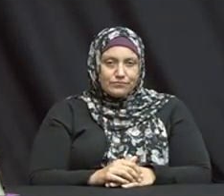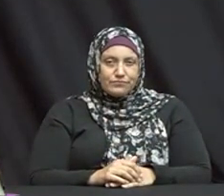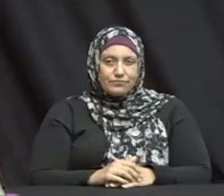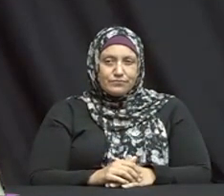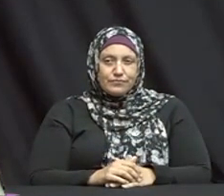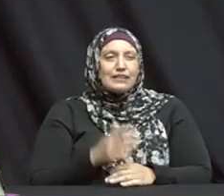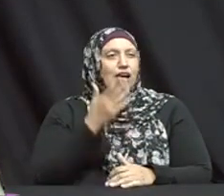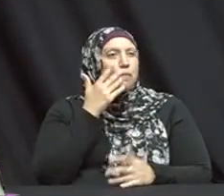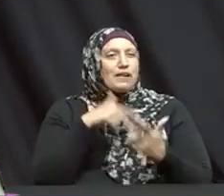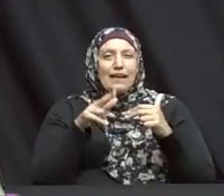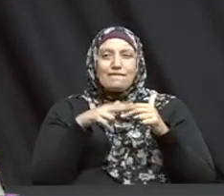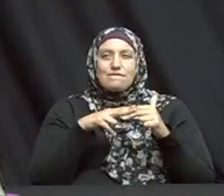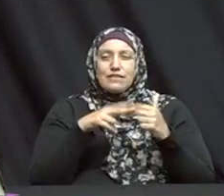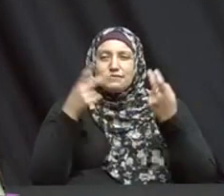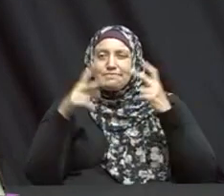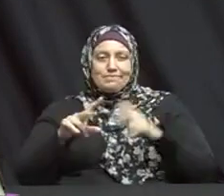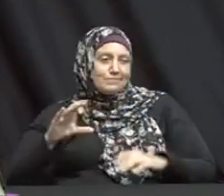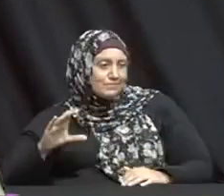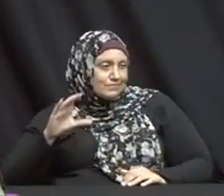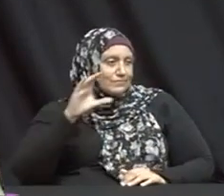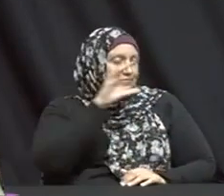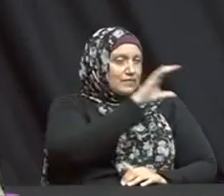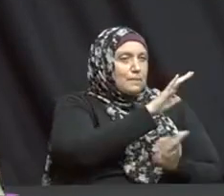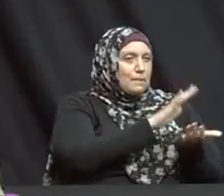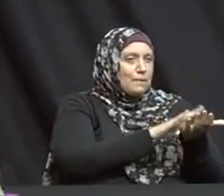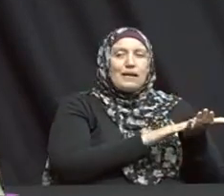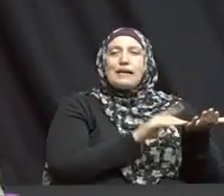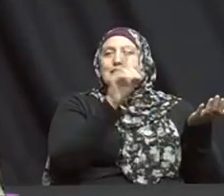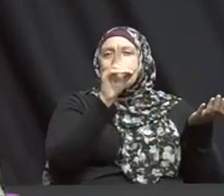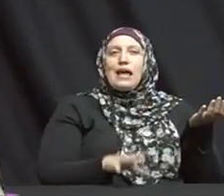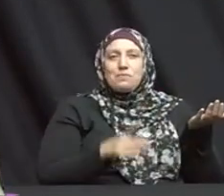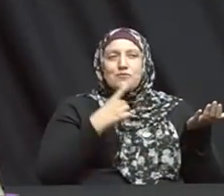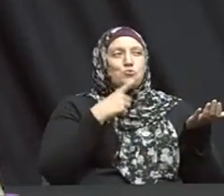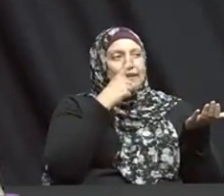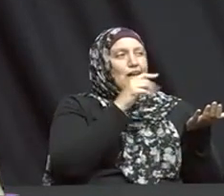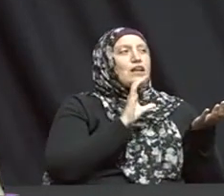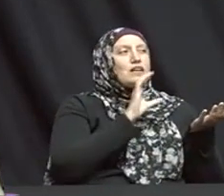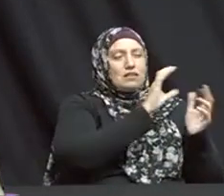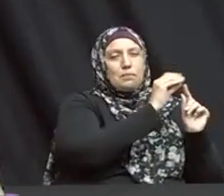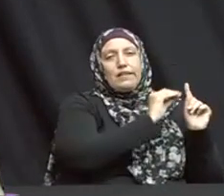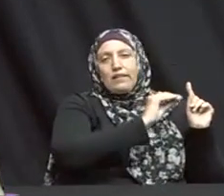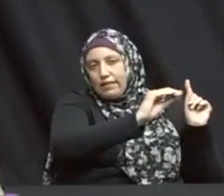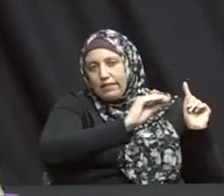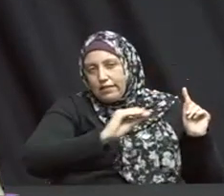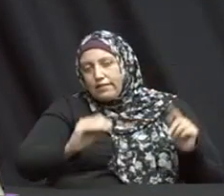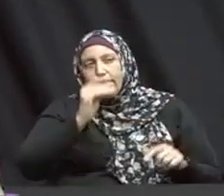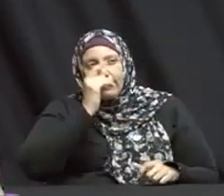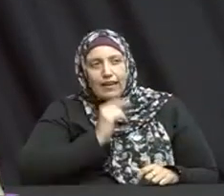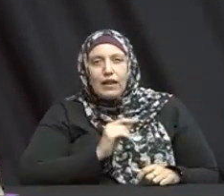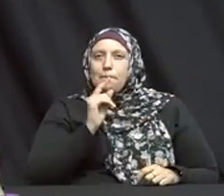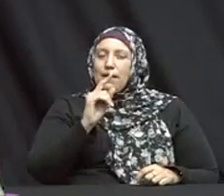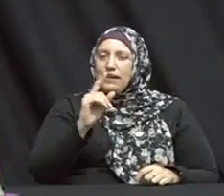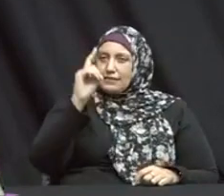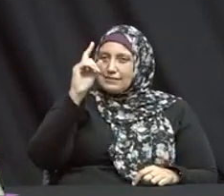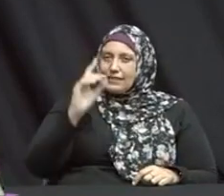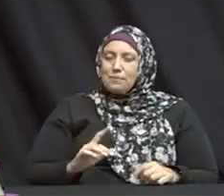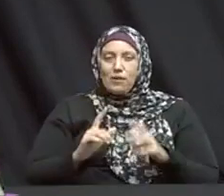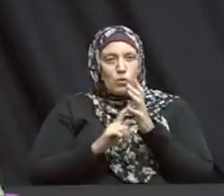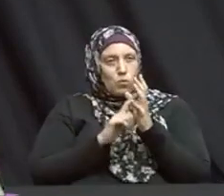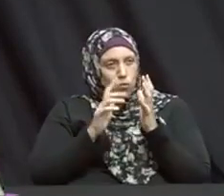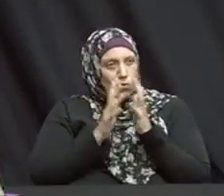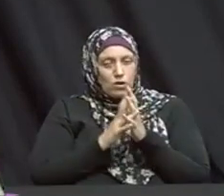see between the civil law and the Islamic law is that if I die without any will, under the Islamic law, it's